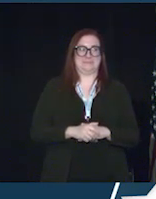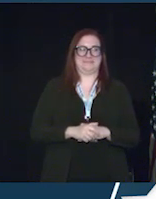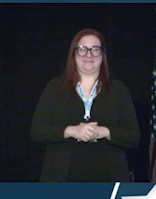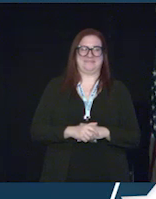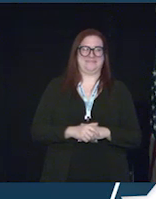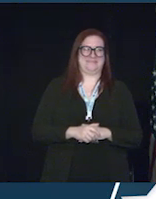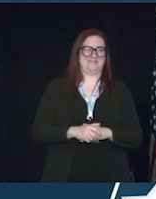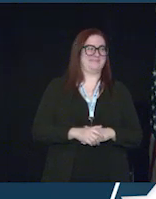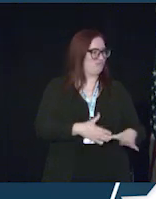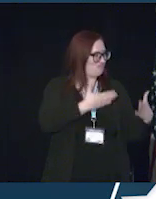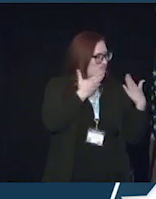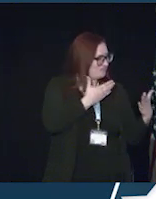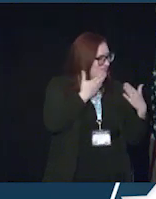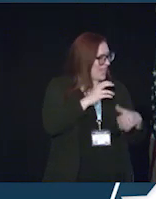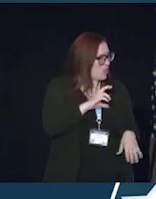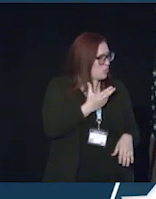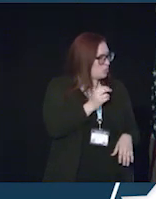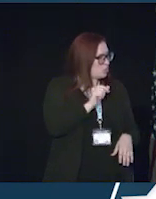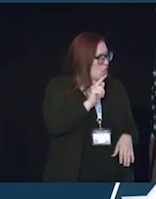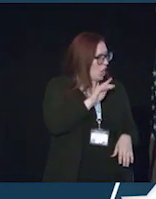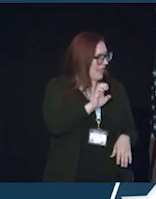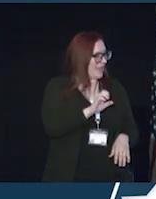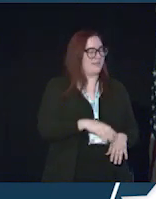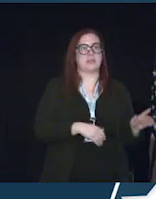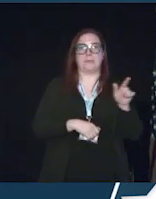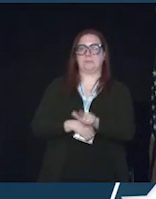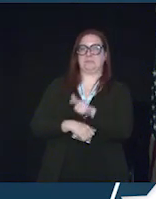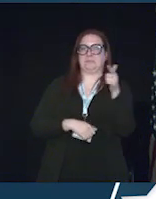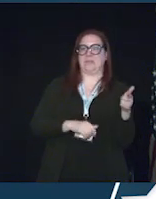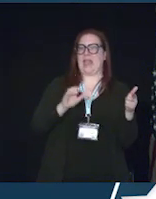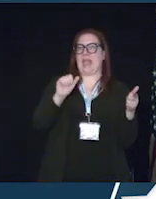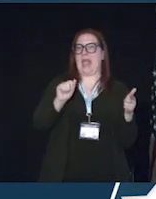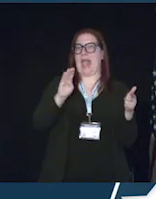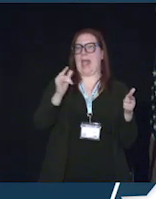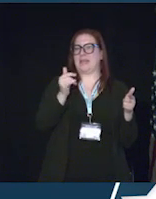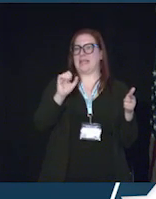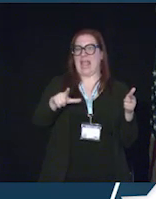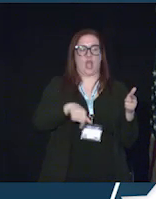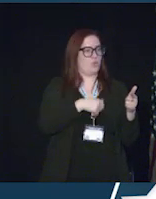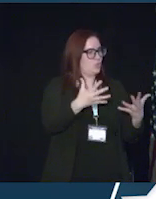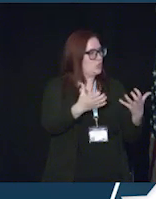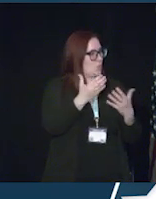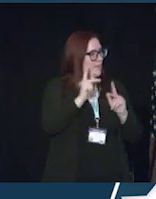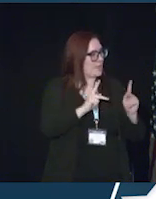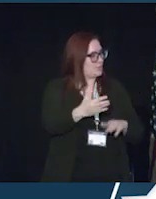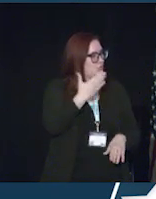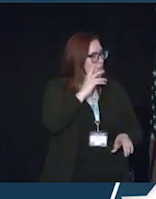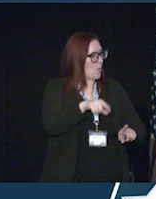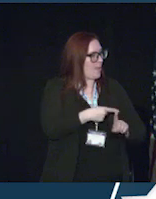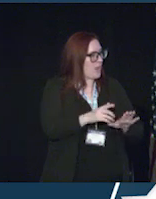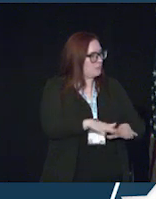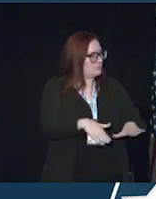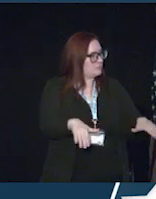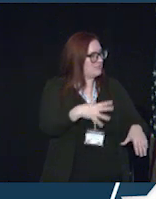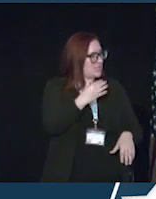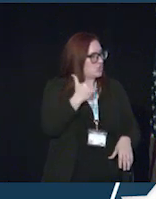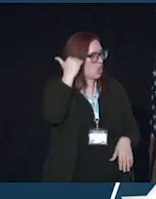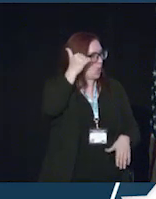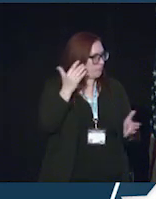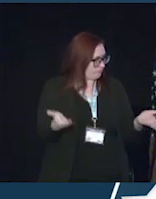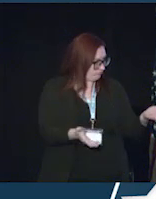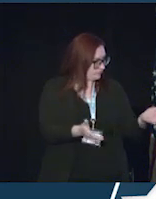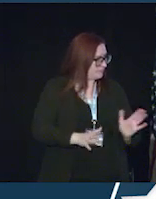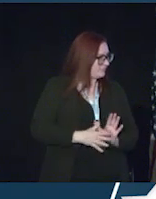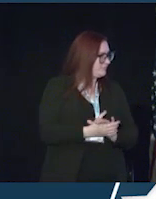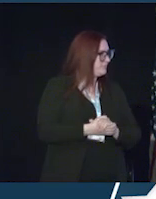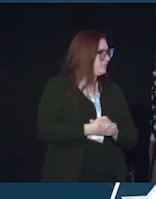Thank you, Charlotte. Abigail, what would you like people to know about your childhood and adulthood?